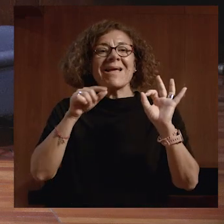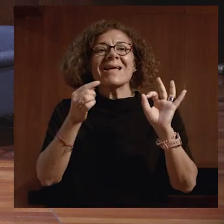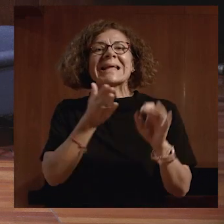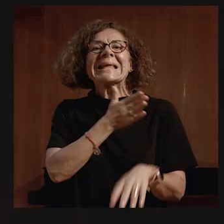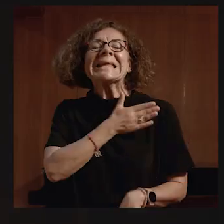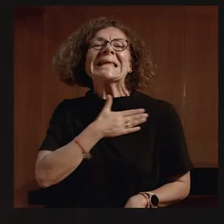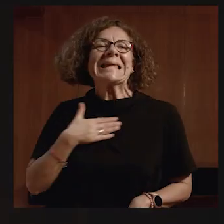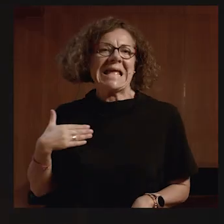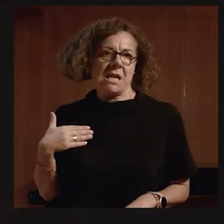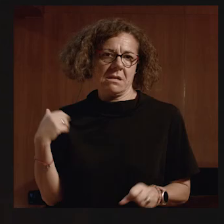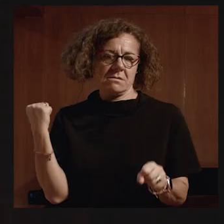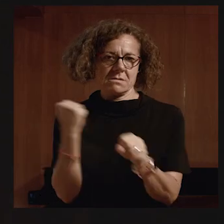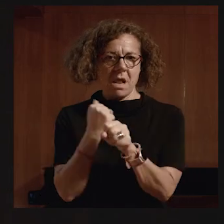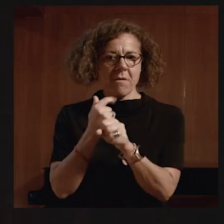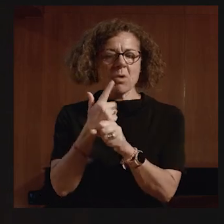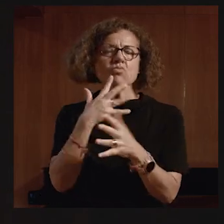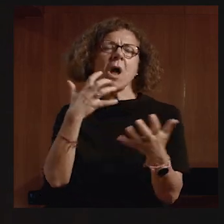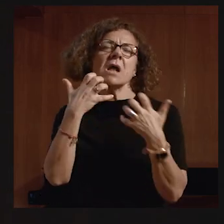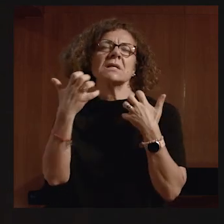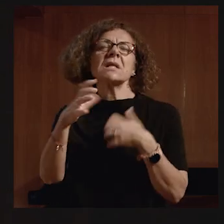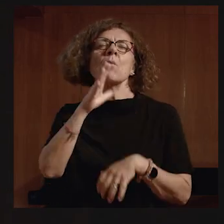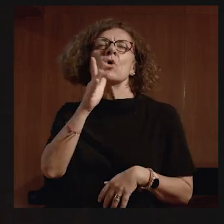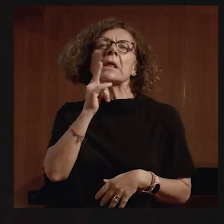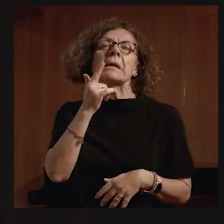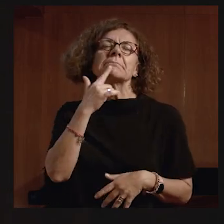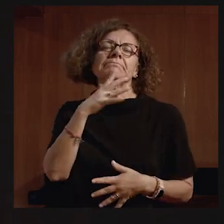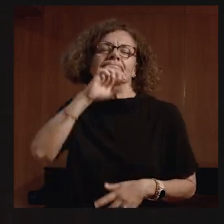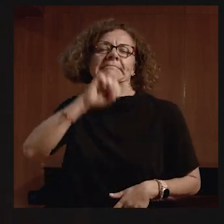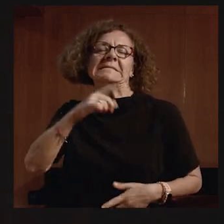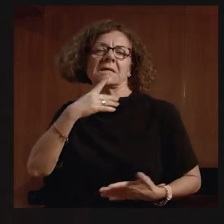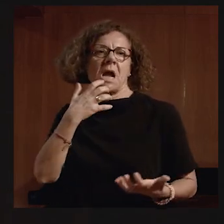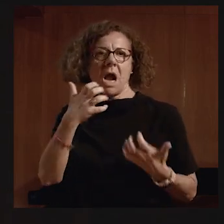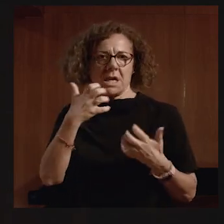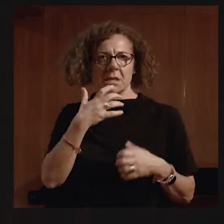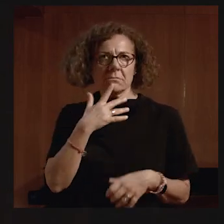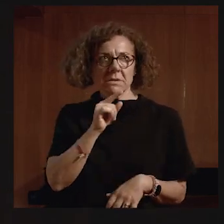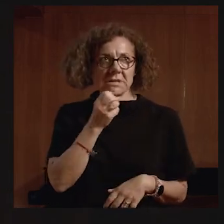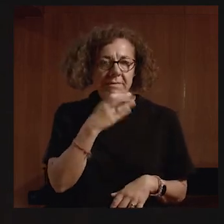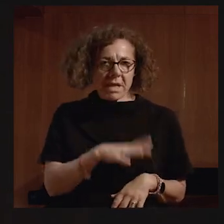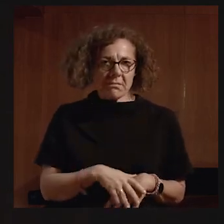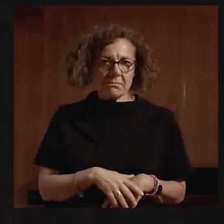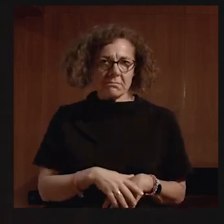That's nice in one way, but they need to make money. Think about it.